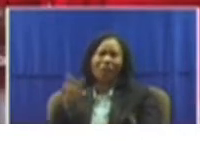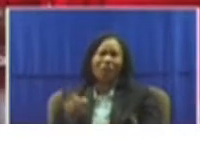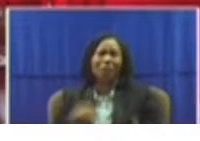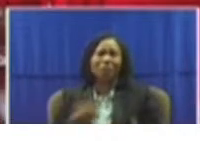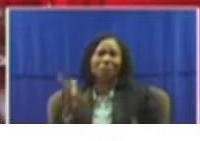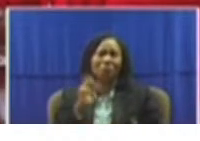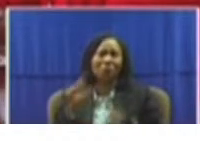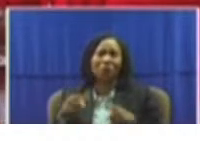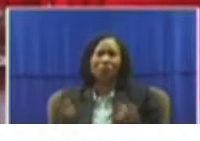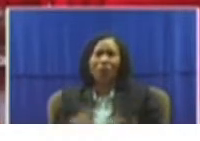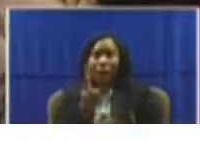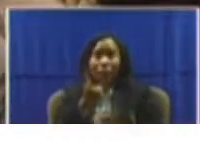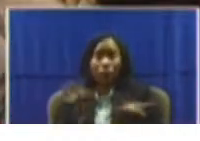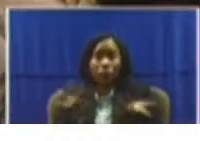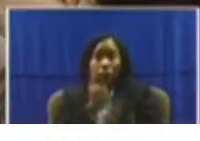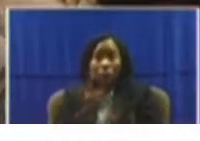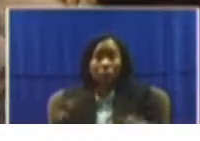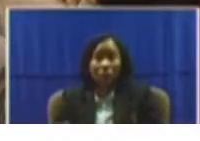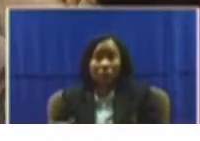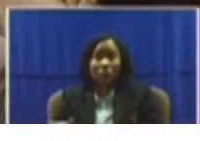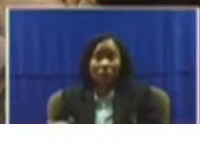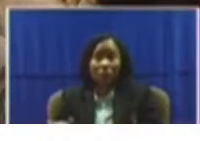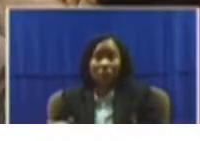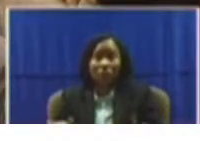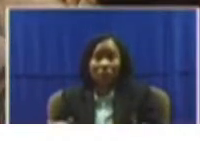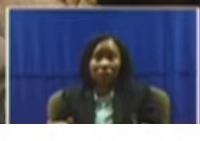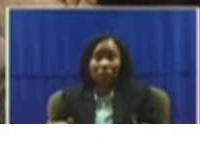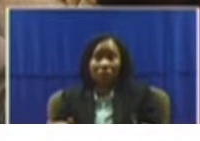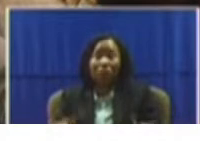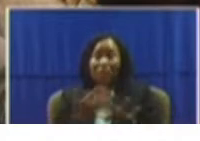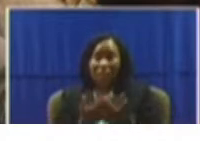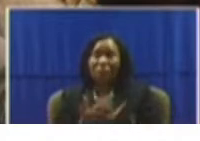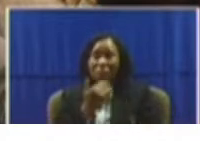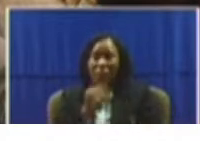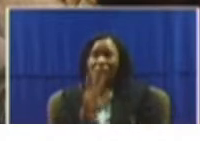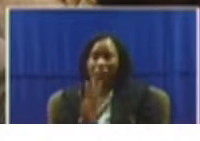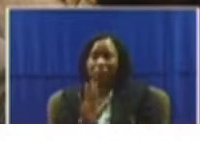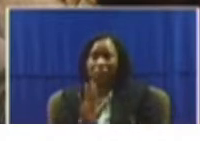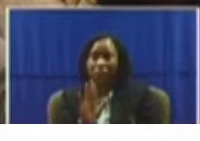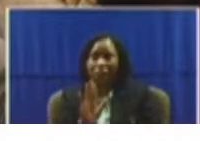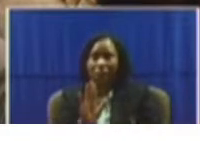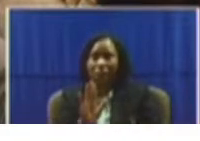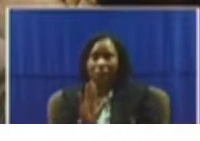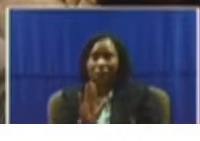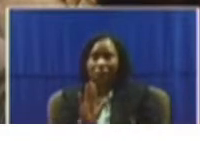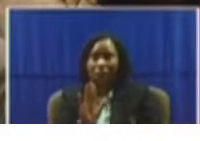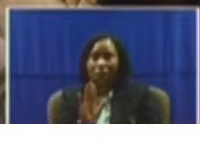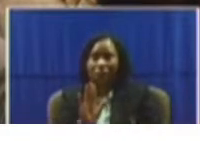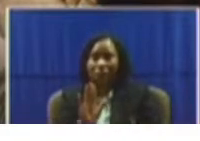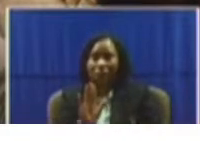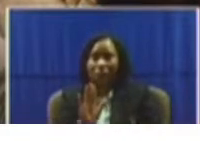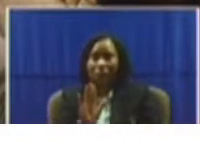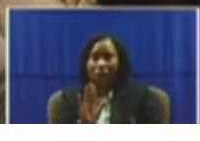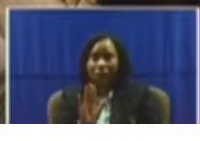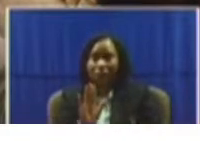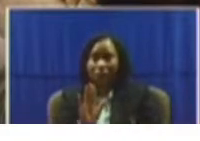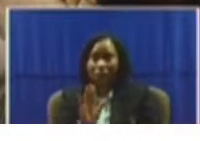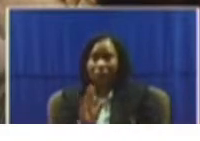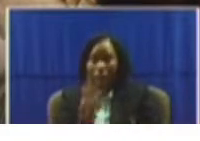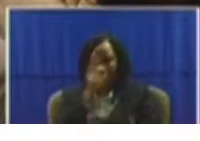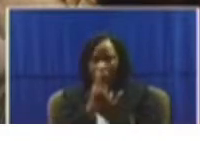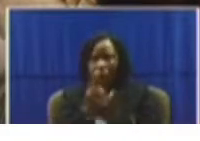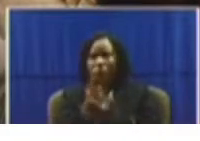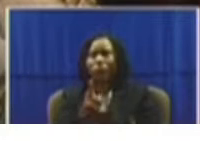Once again. Can you just please be decent and say you did